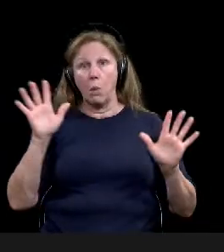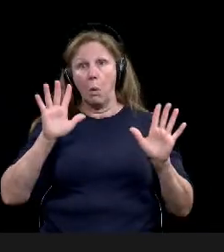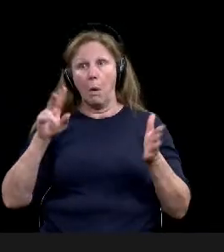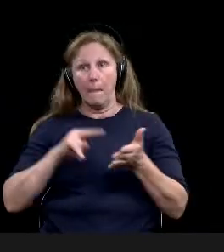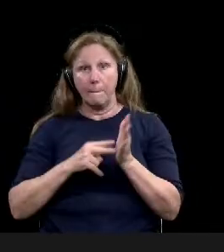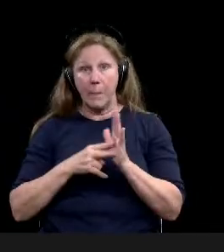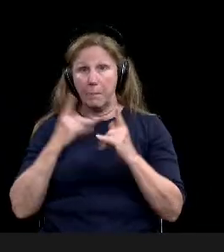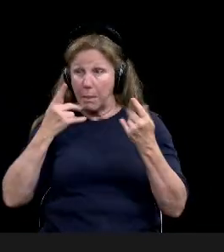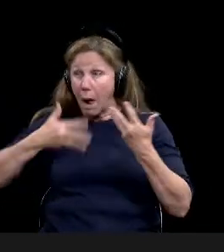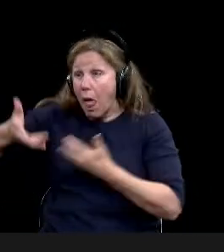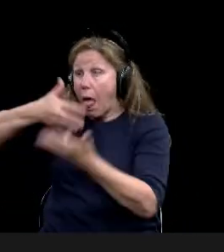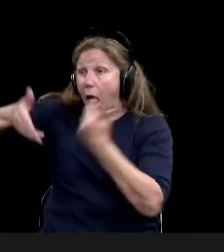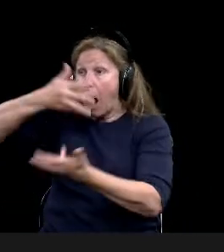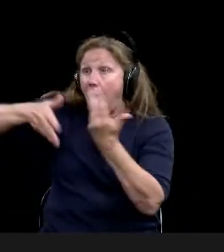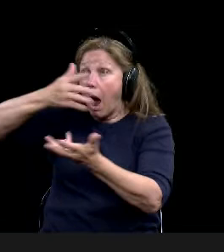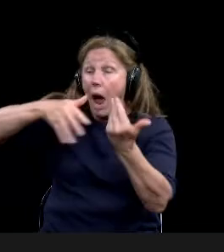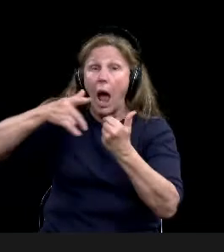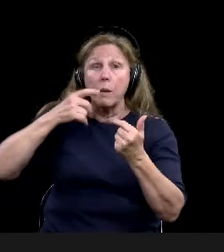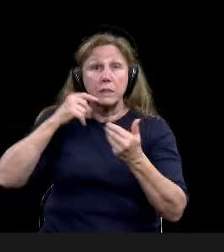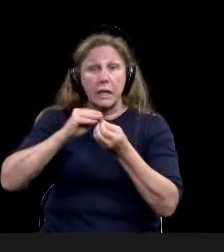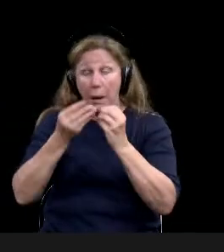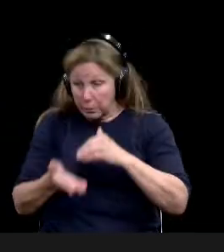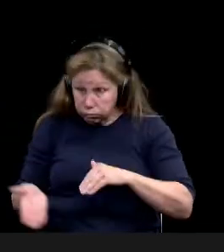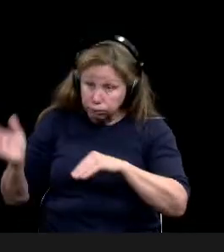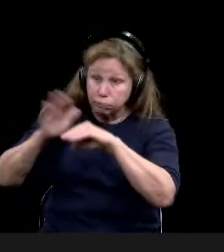mandate from the governor and with spring break.